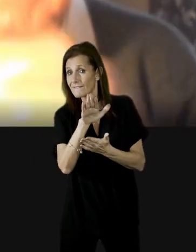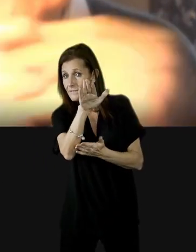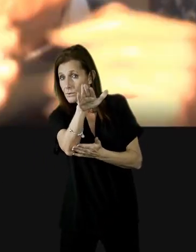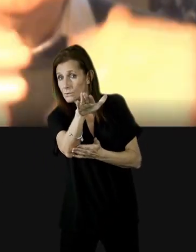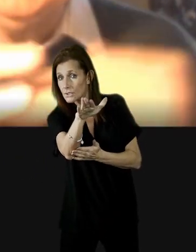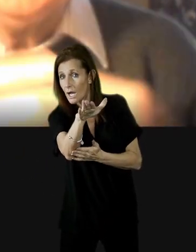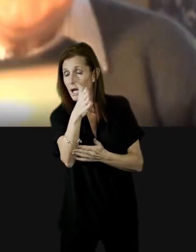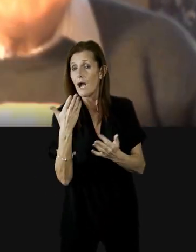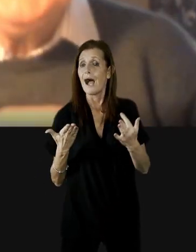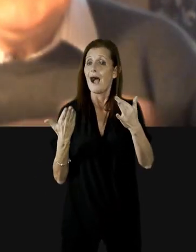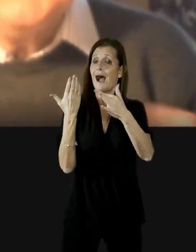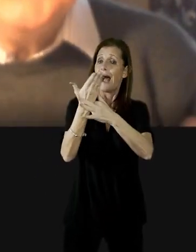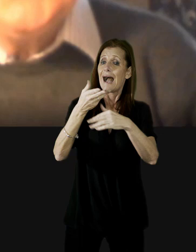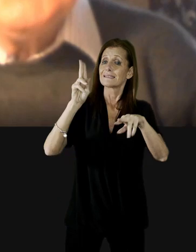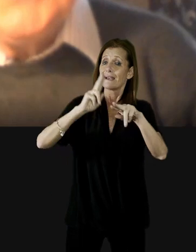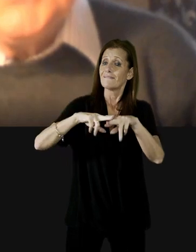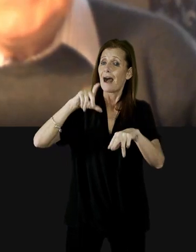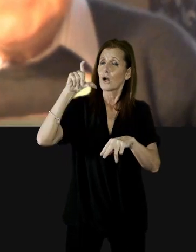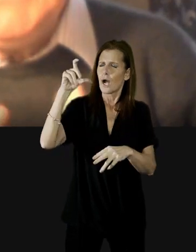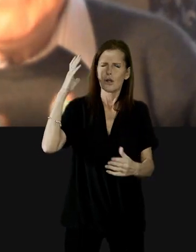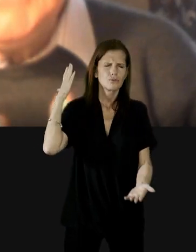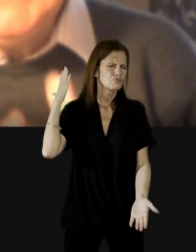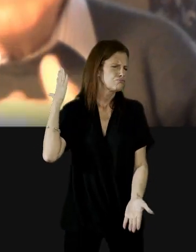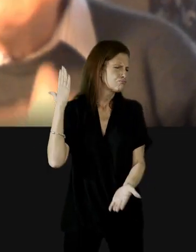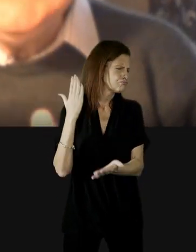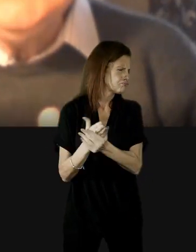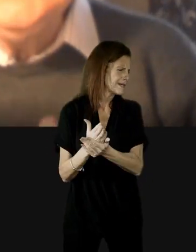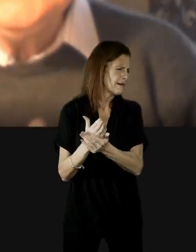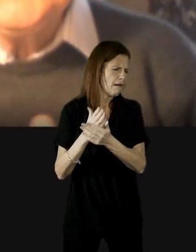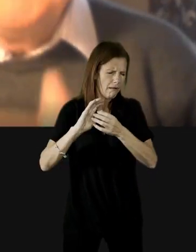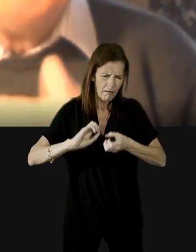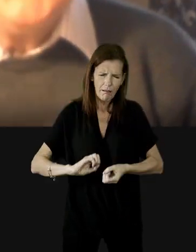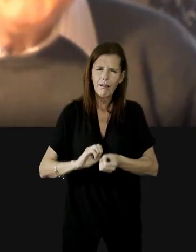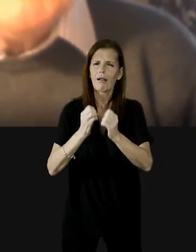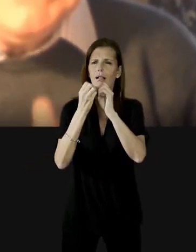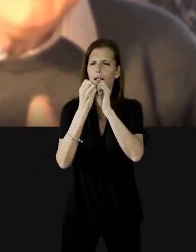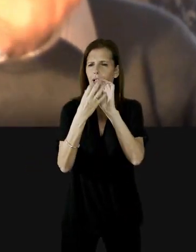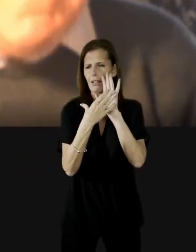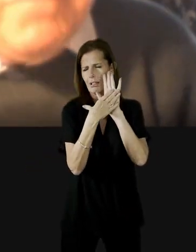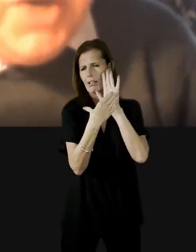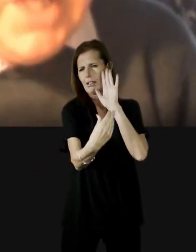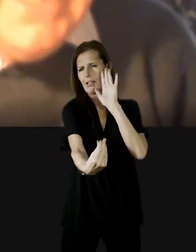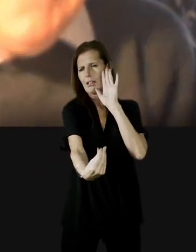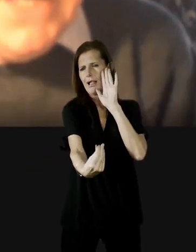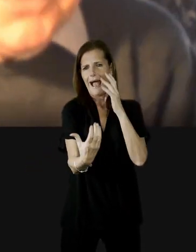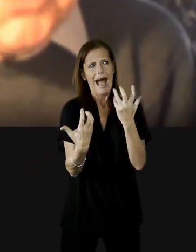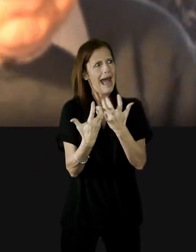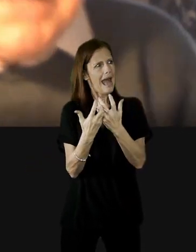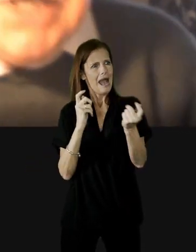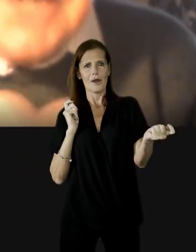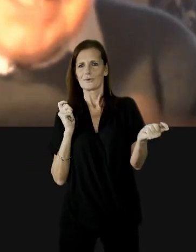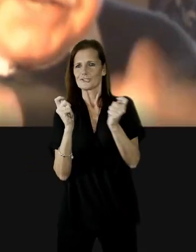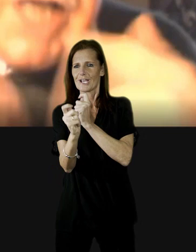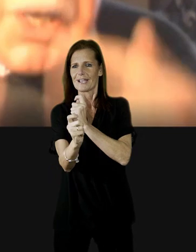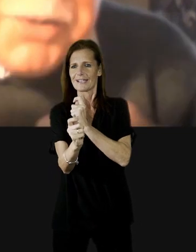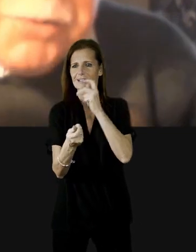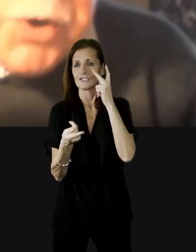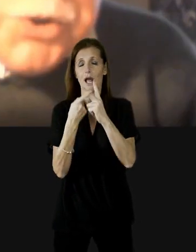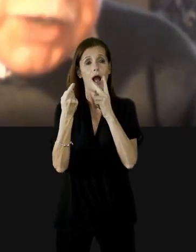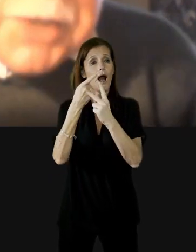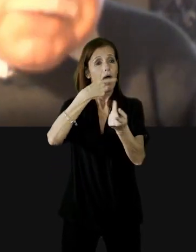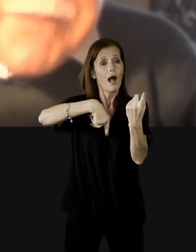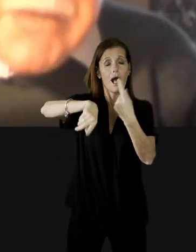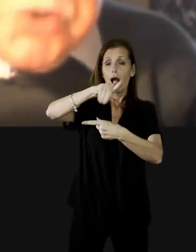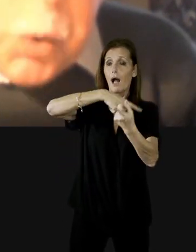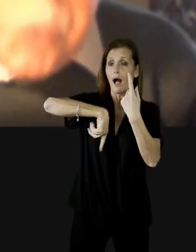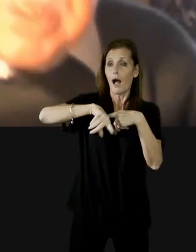future, the Access Fylde Coast Project has been a real sort of model, a real exemplar of how this could be done. And I think other